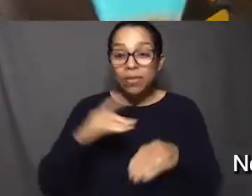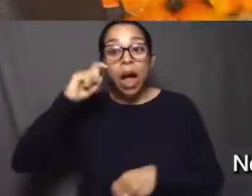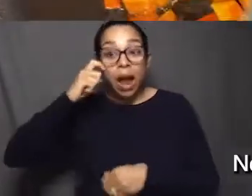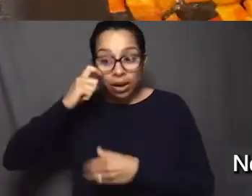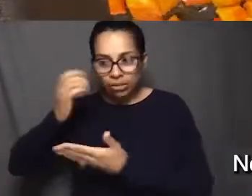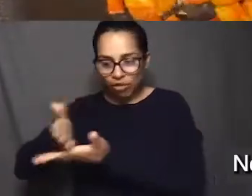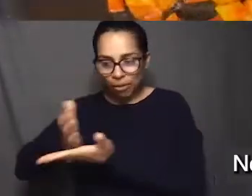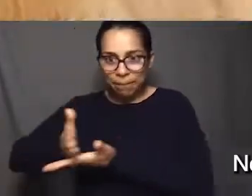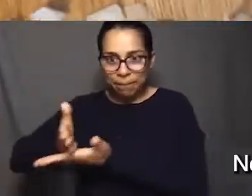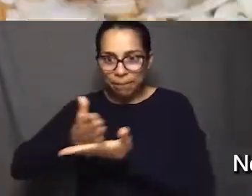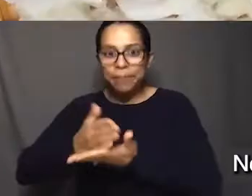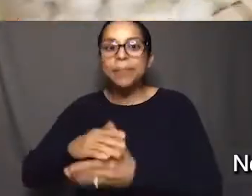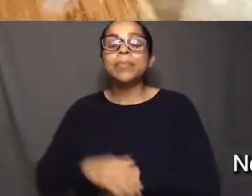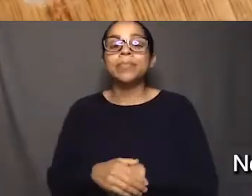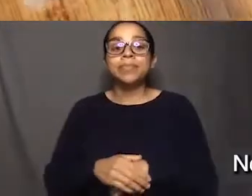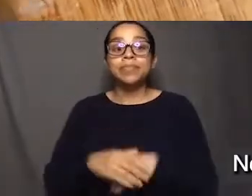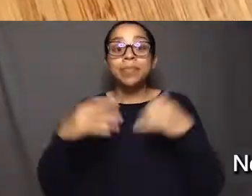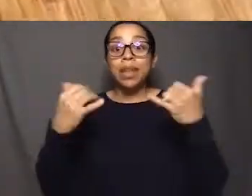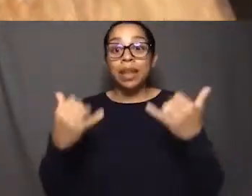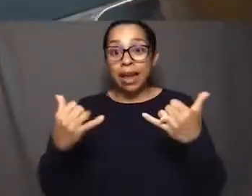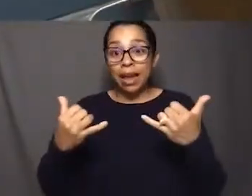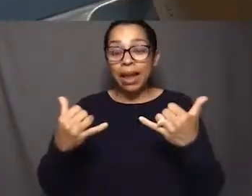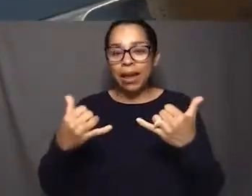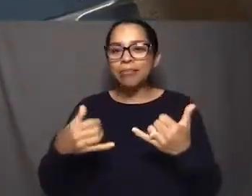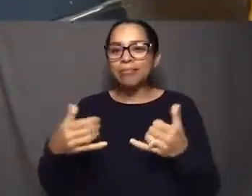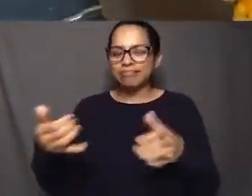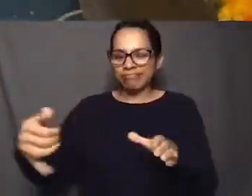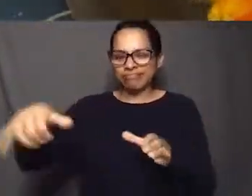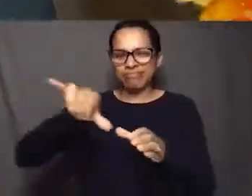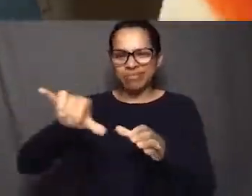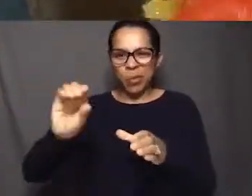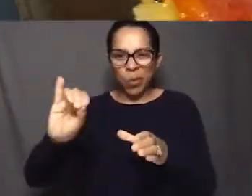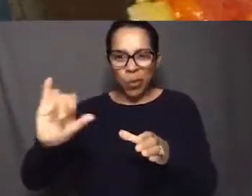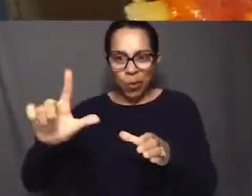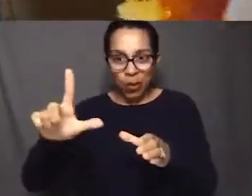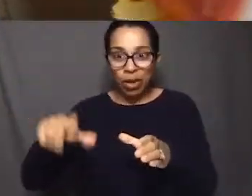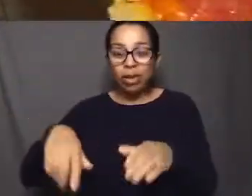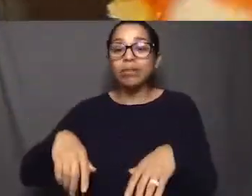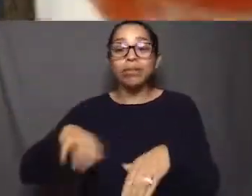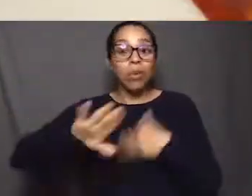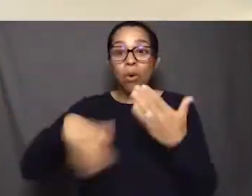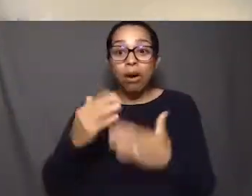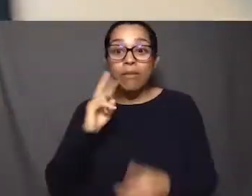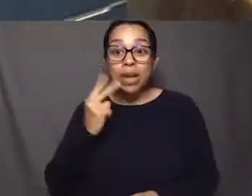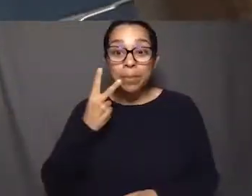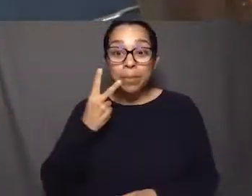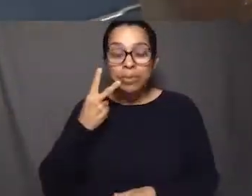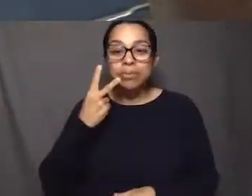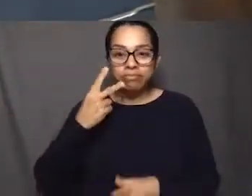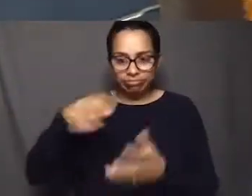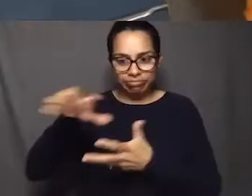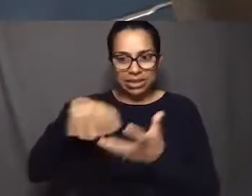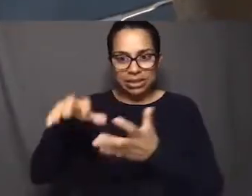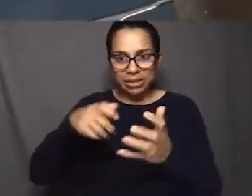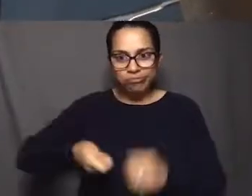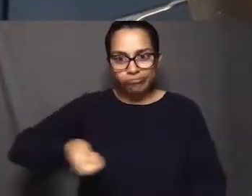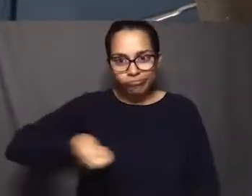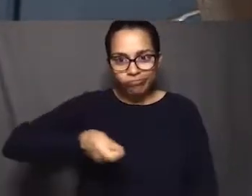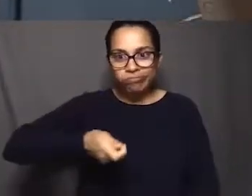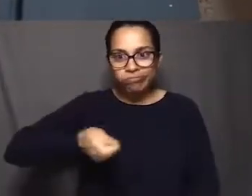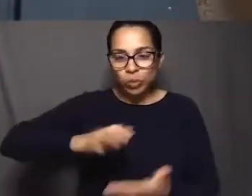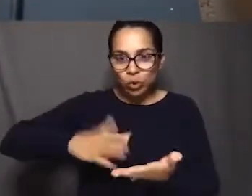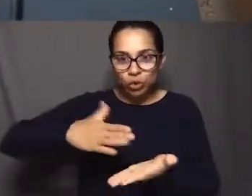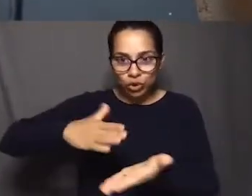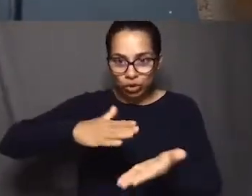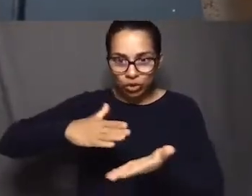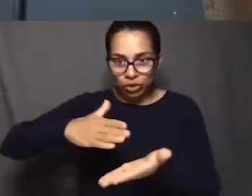Now we're going to add some oil to the pan and saute everything together. Now that everything is